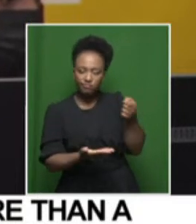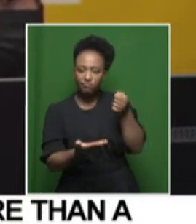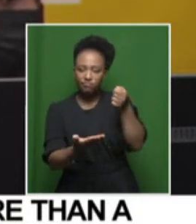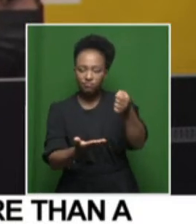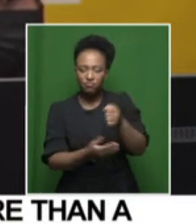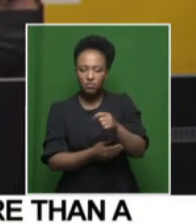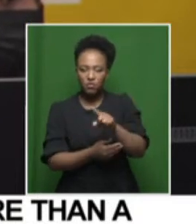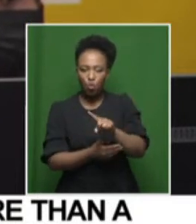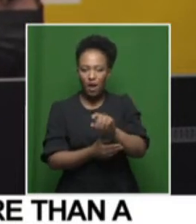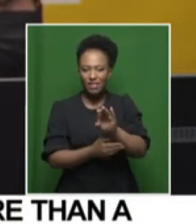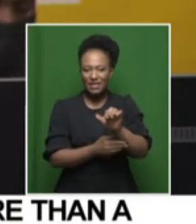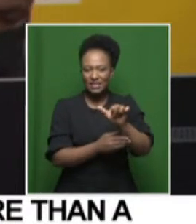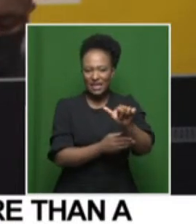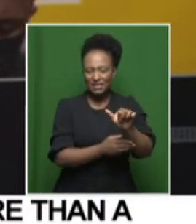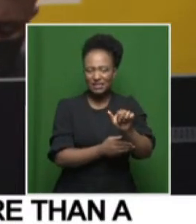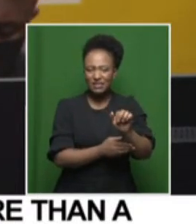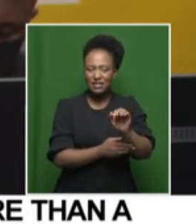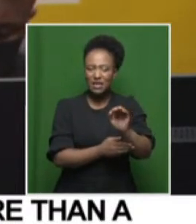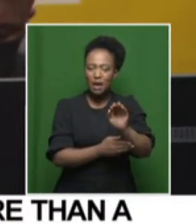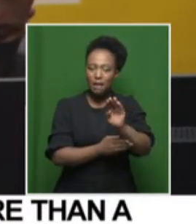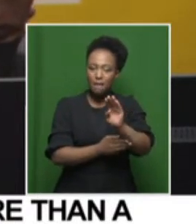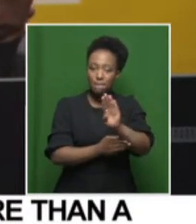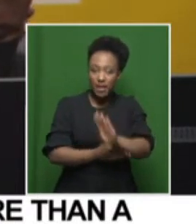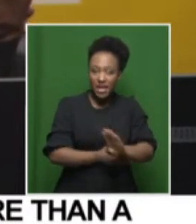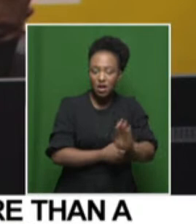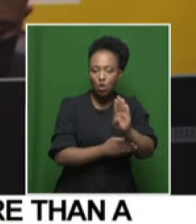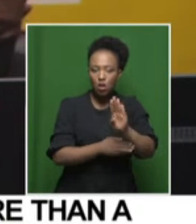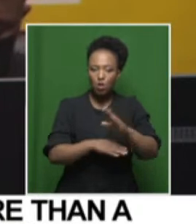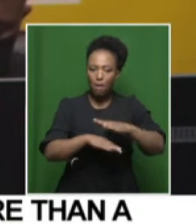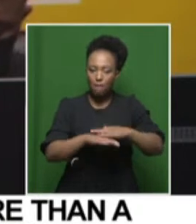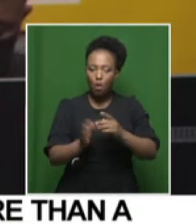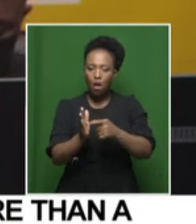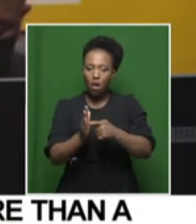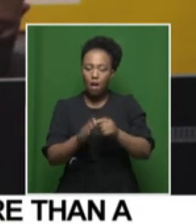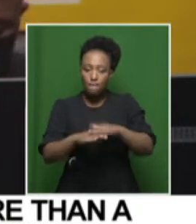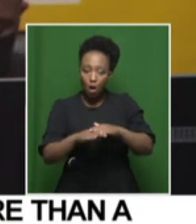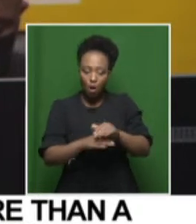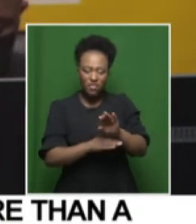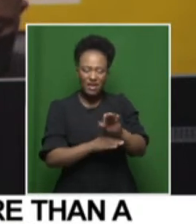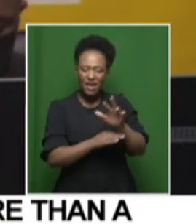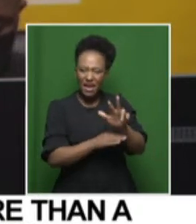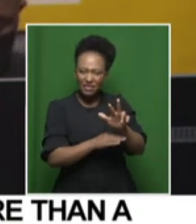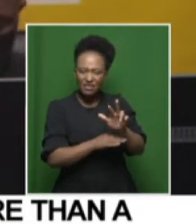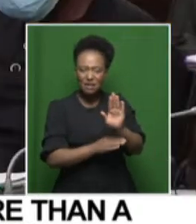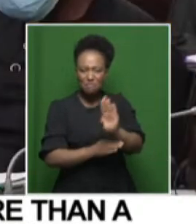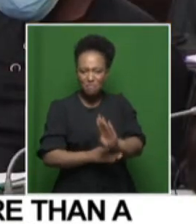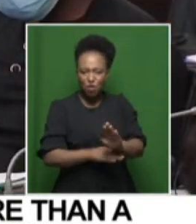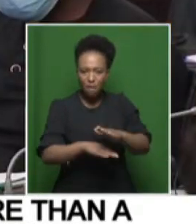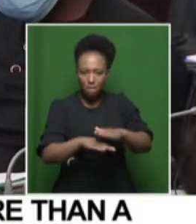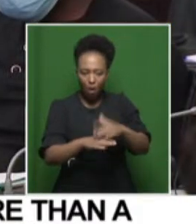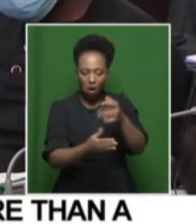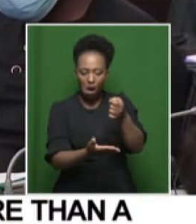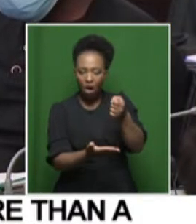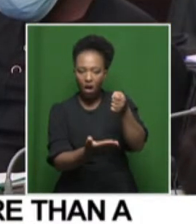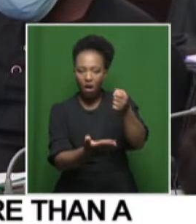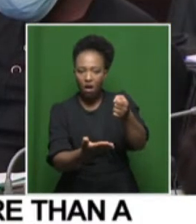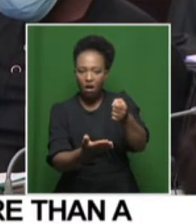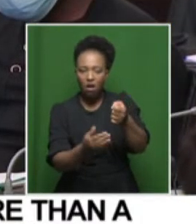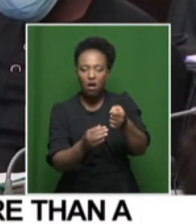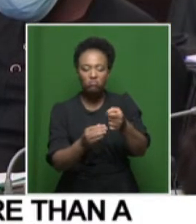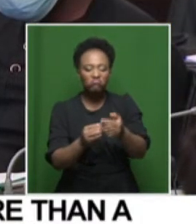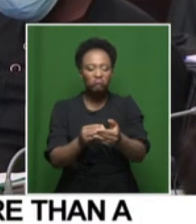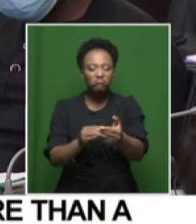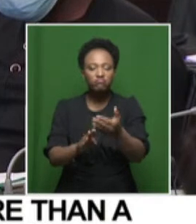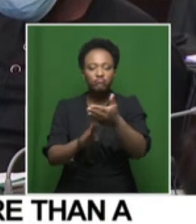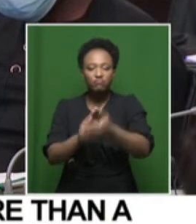billion to pay off its debt, with a further 88 billion rand until